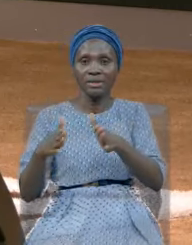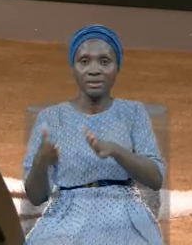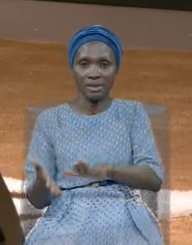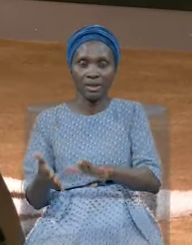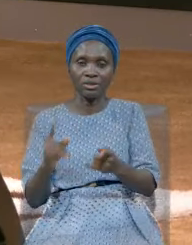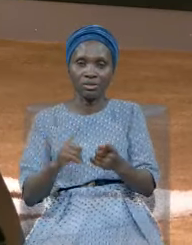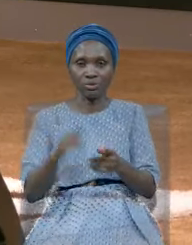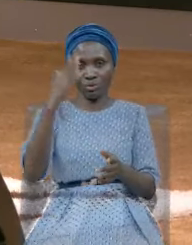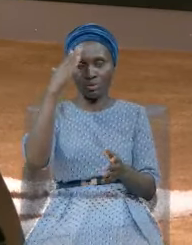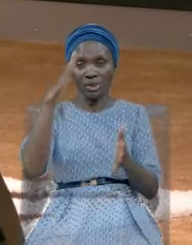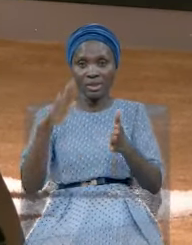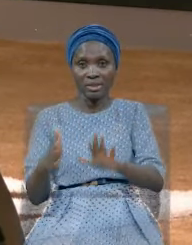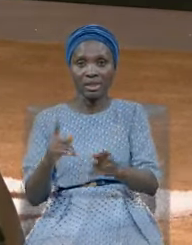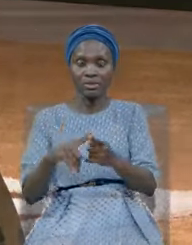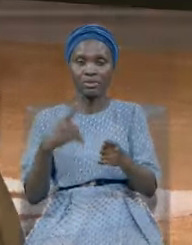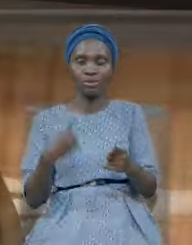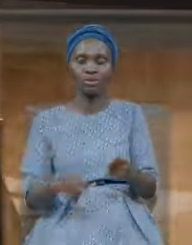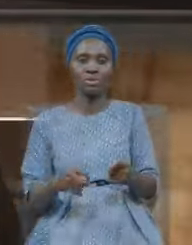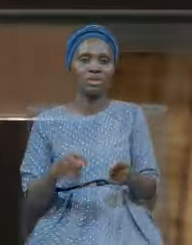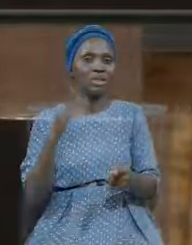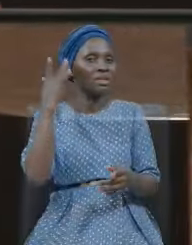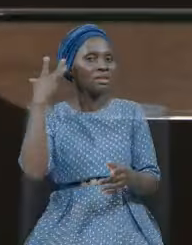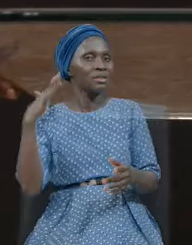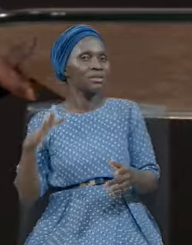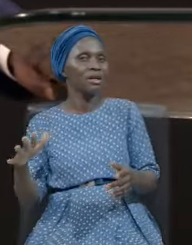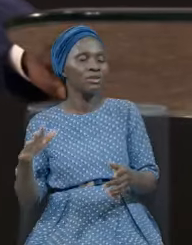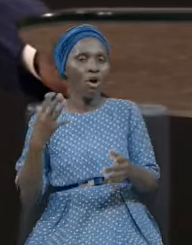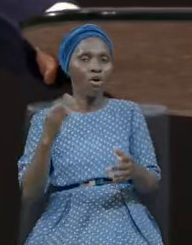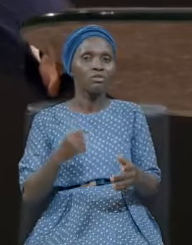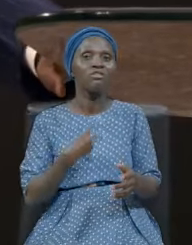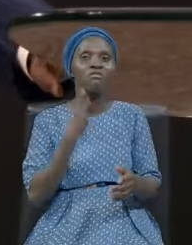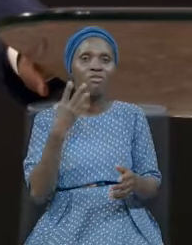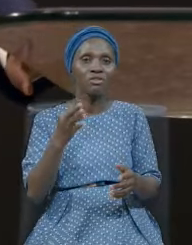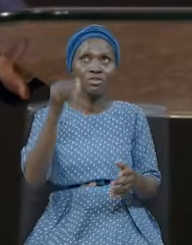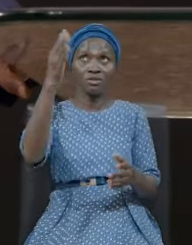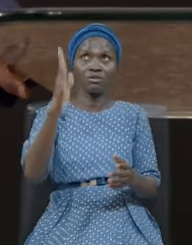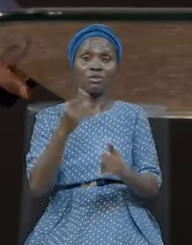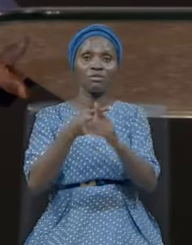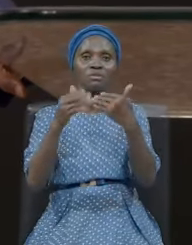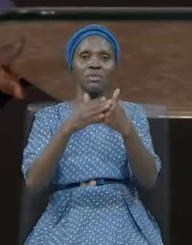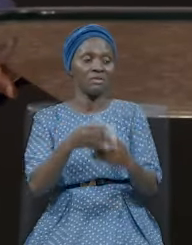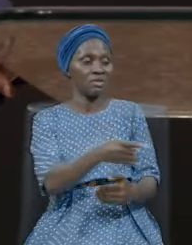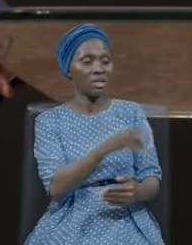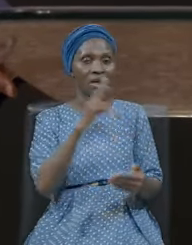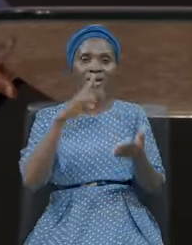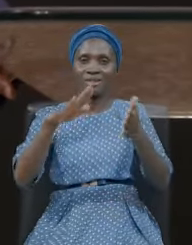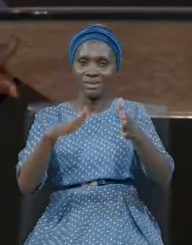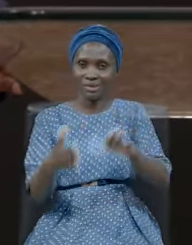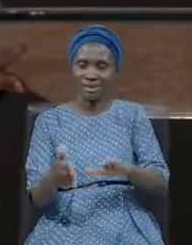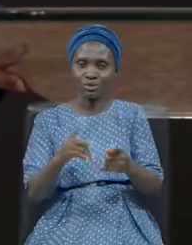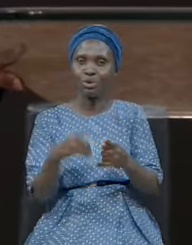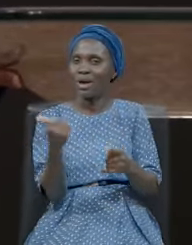to the sound of the voice of God from heaven. They are dead to anything,